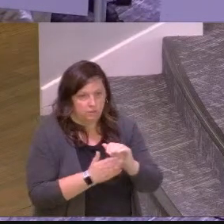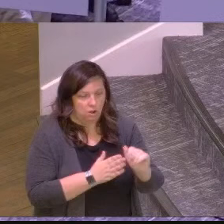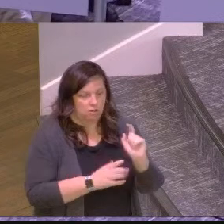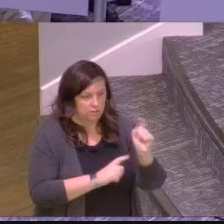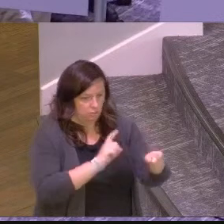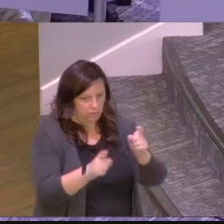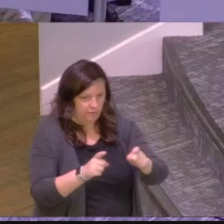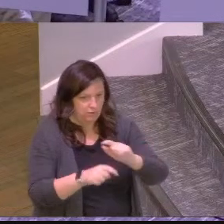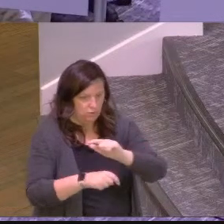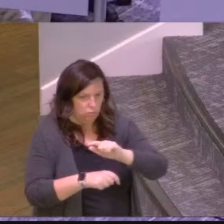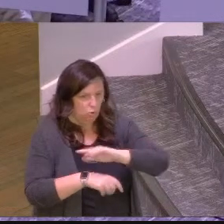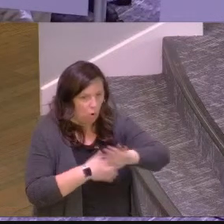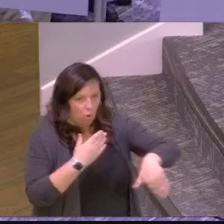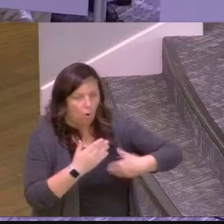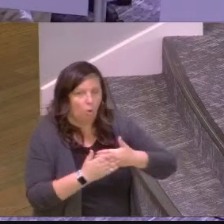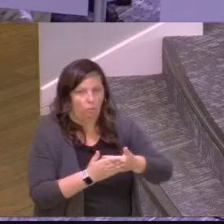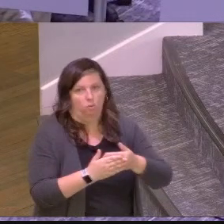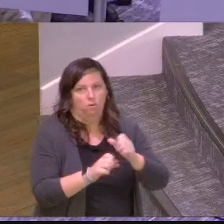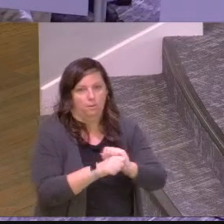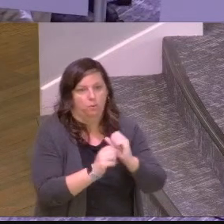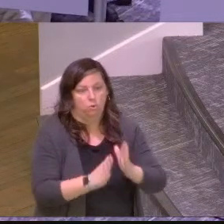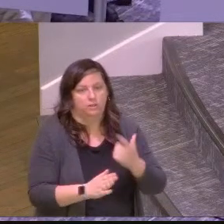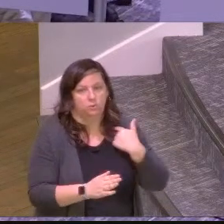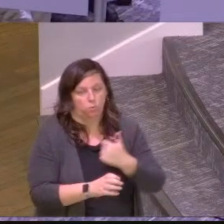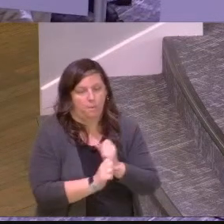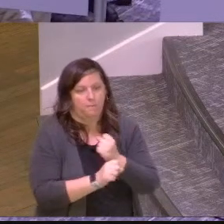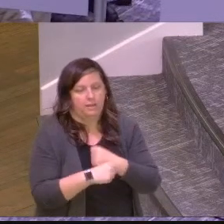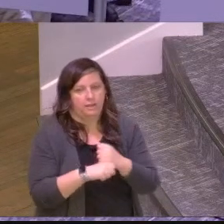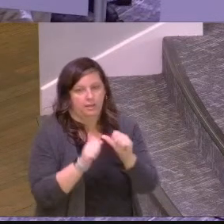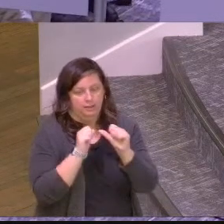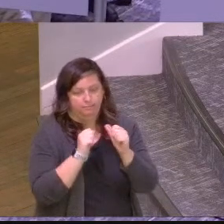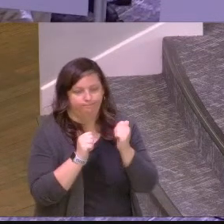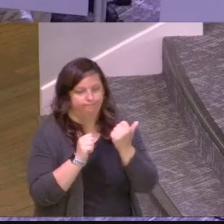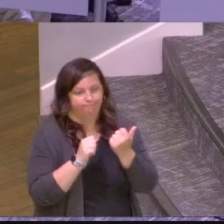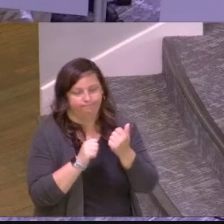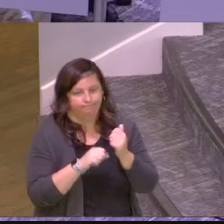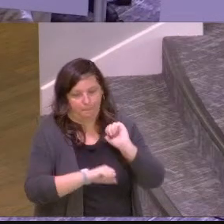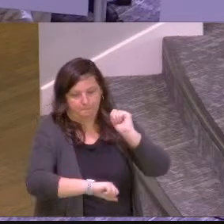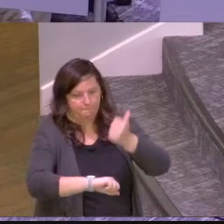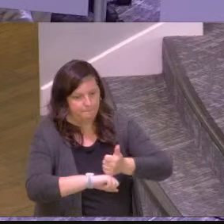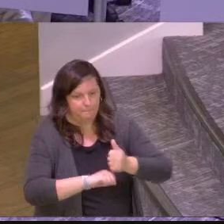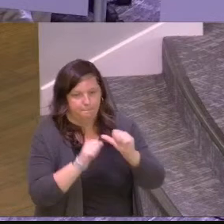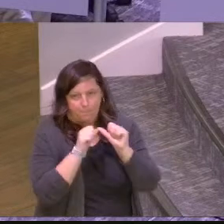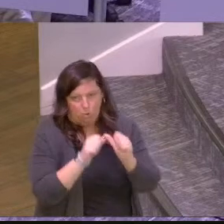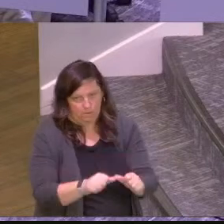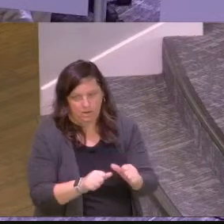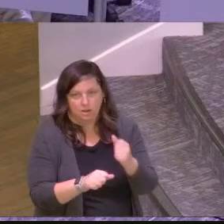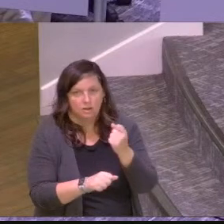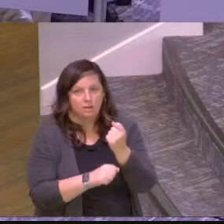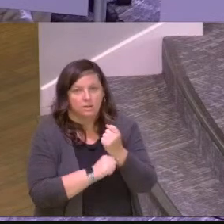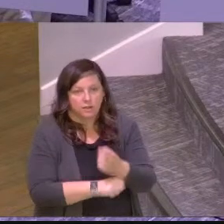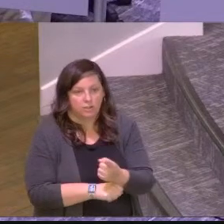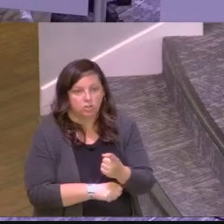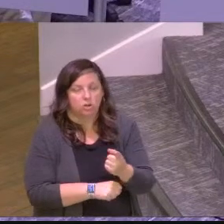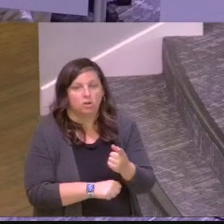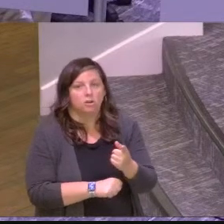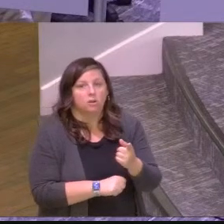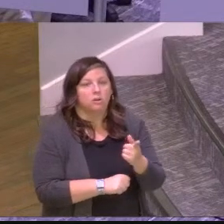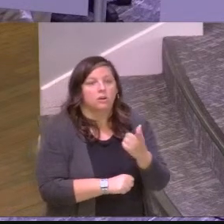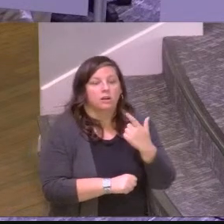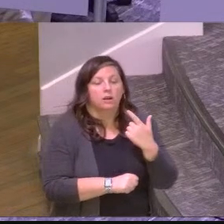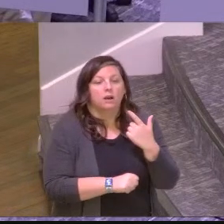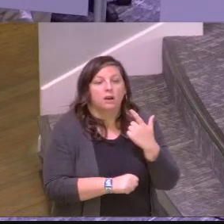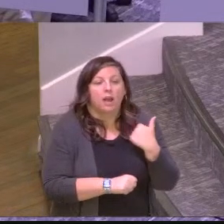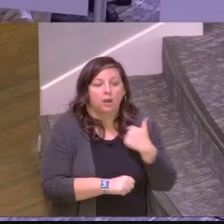We're making them permanent next year. We gave a 3% COLA to all employees. You know, we're continuing to focus on low